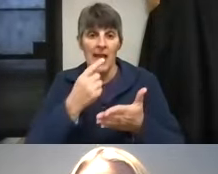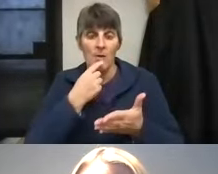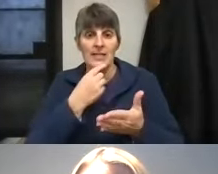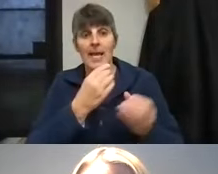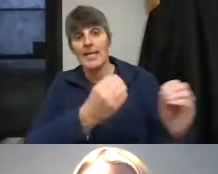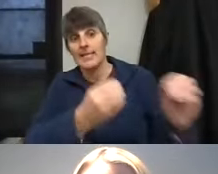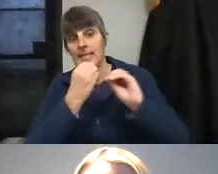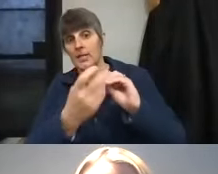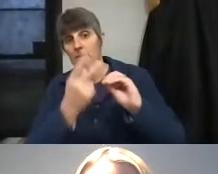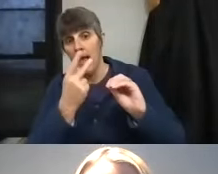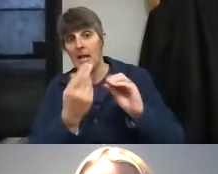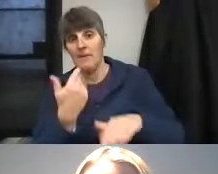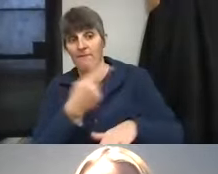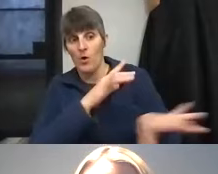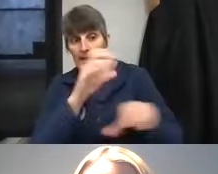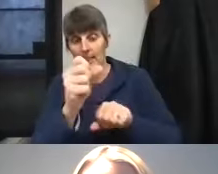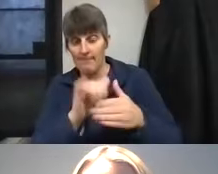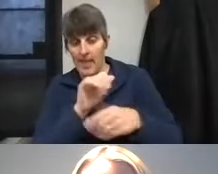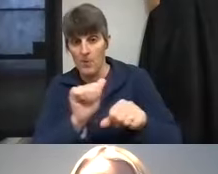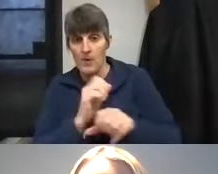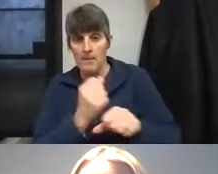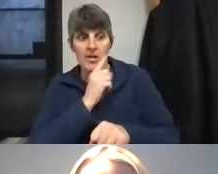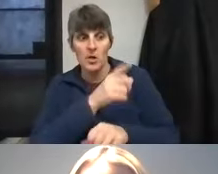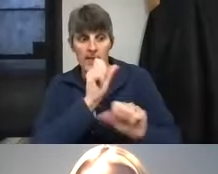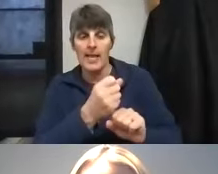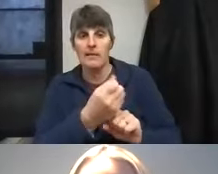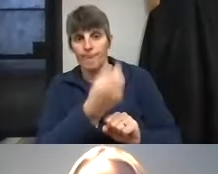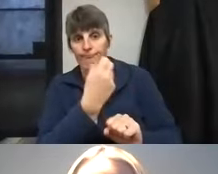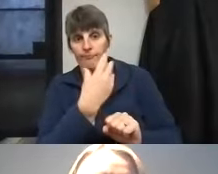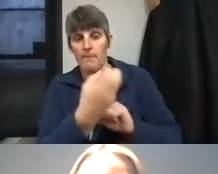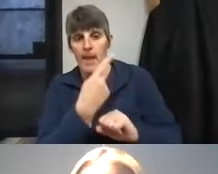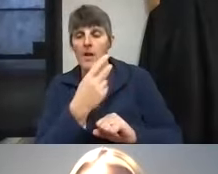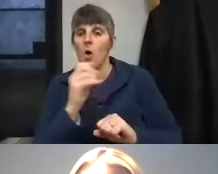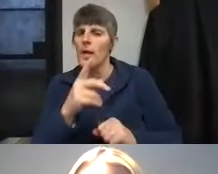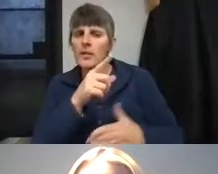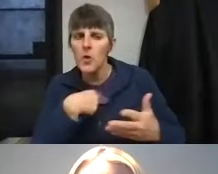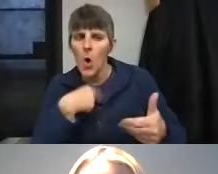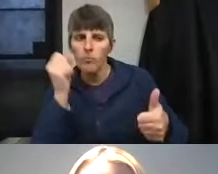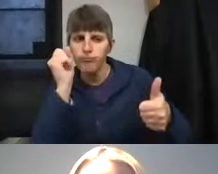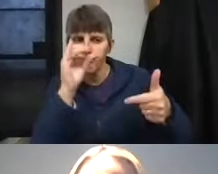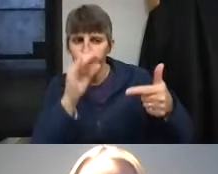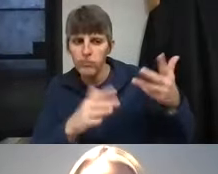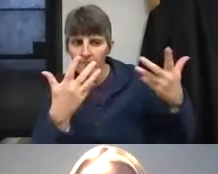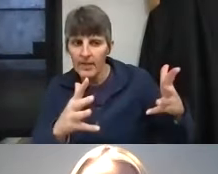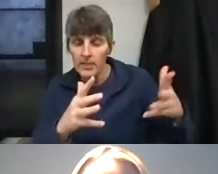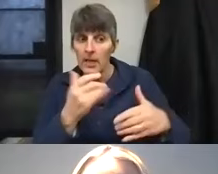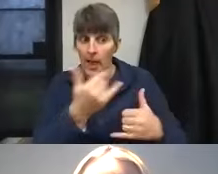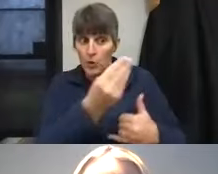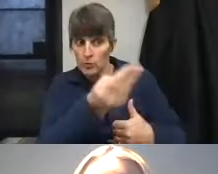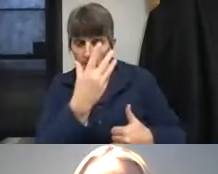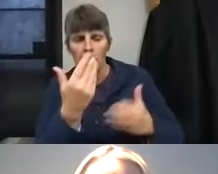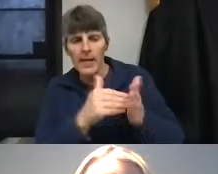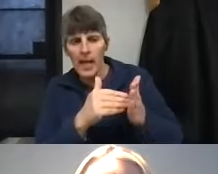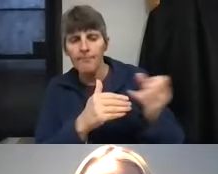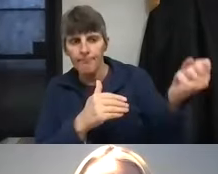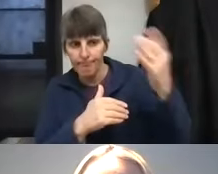before they leave that appointment. Make sure that they can repeat back to you, okay, so what are you going to do next? What's your next step for it?